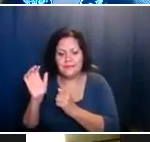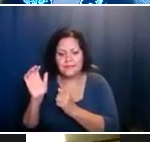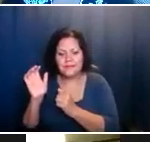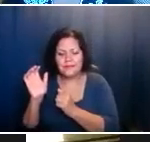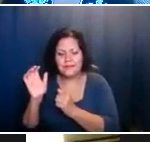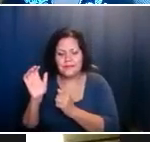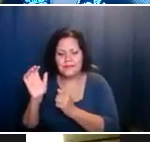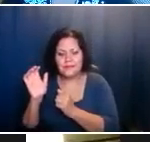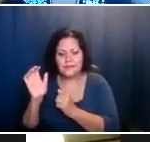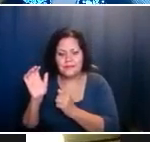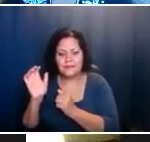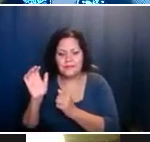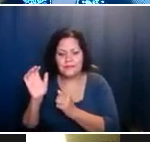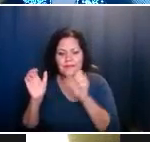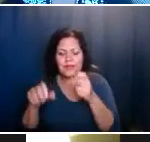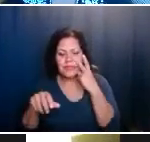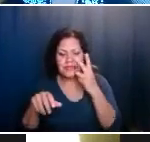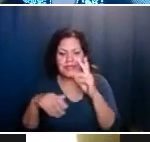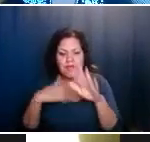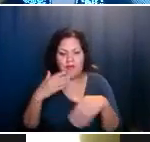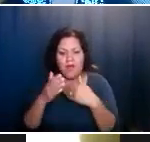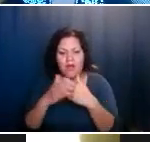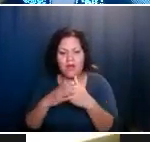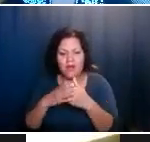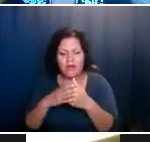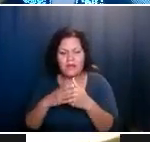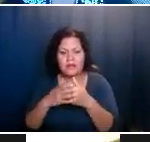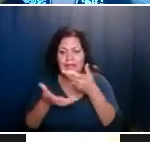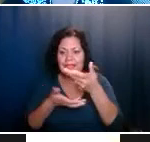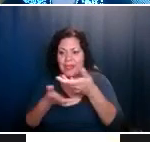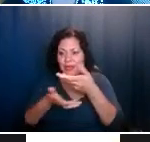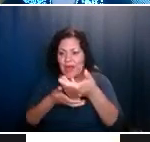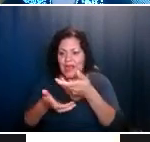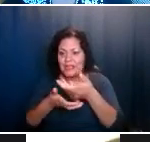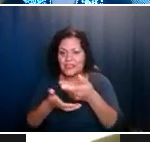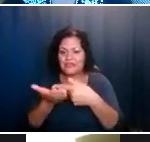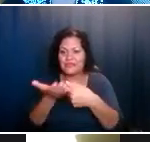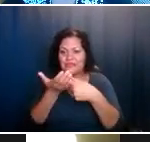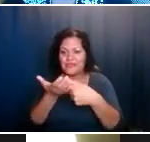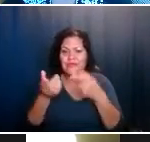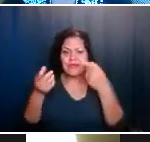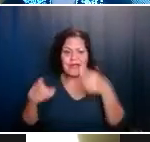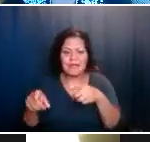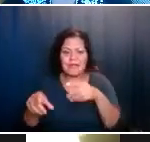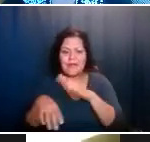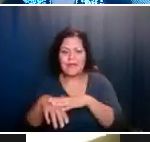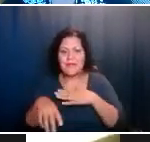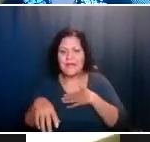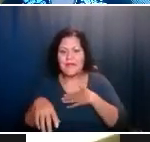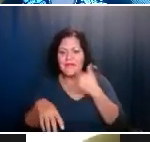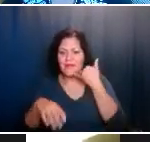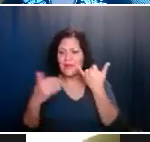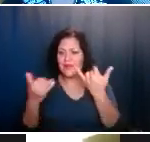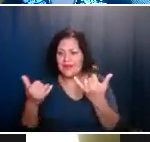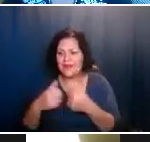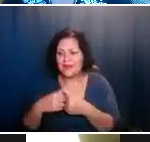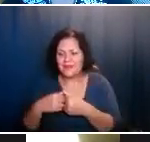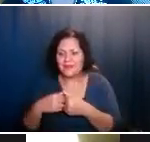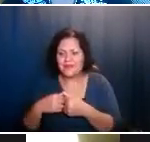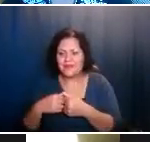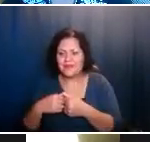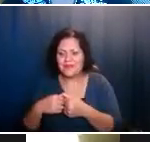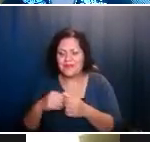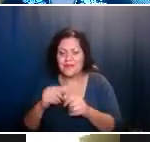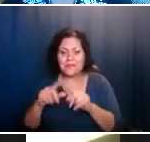You can see all of the interactions that are happening on my phone right now. But